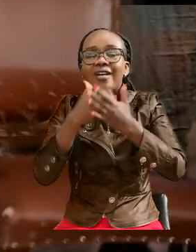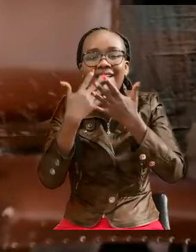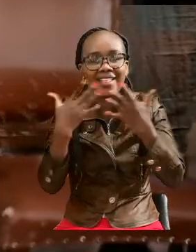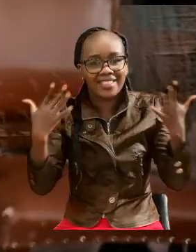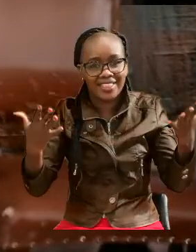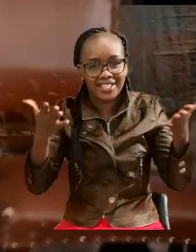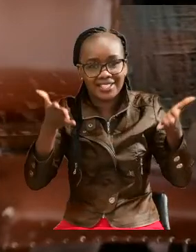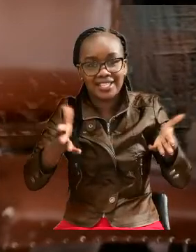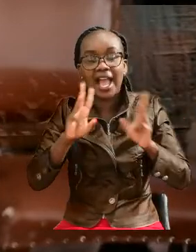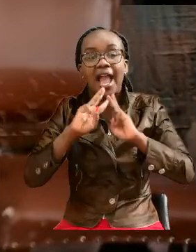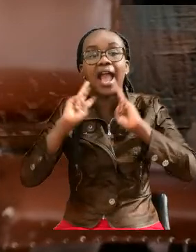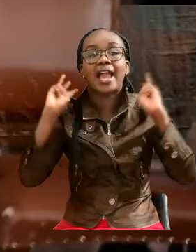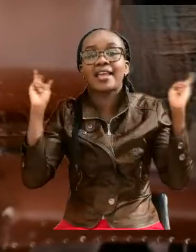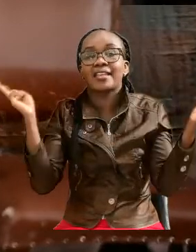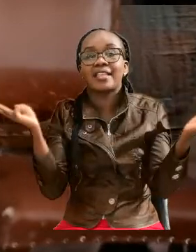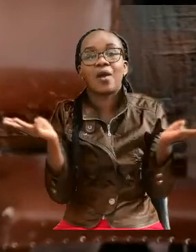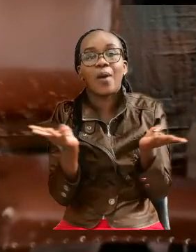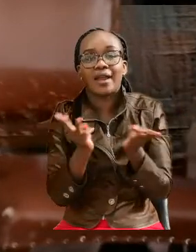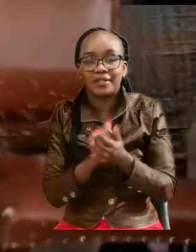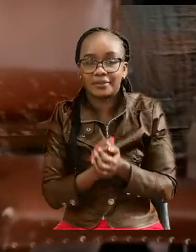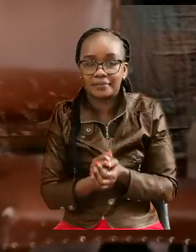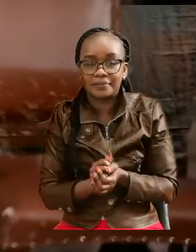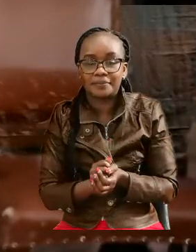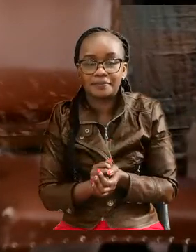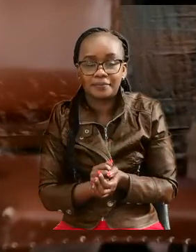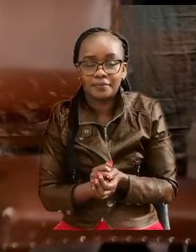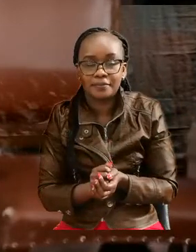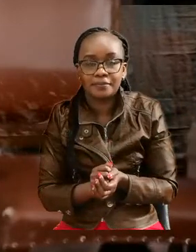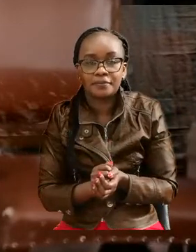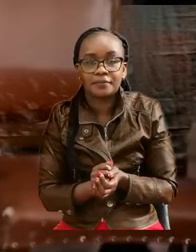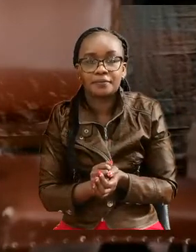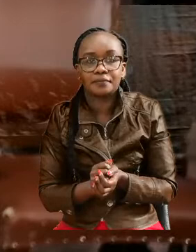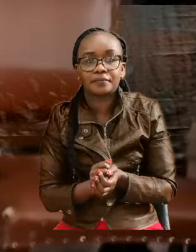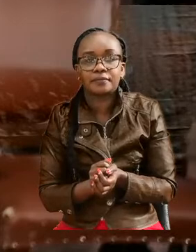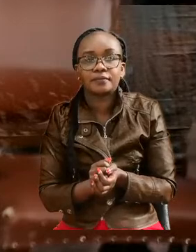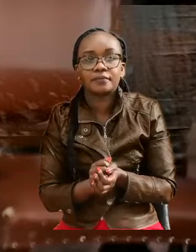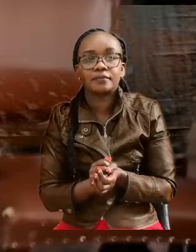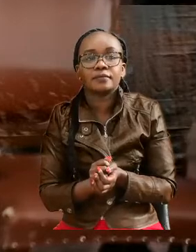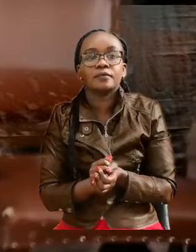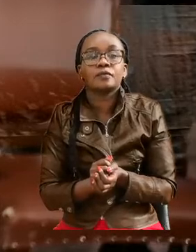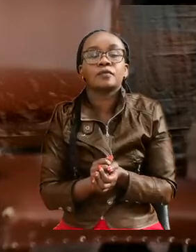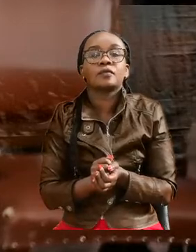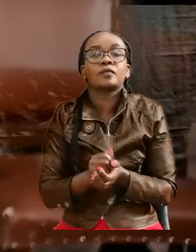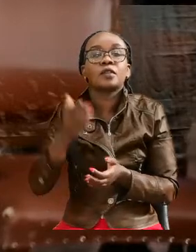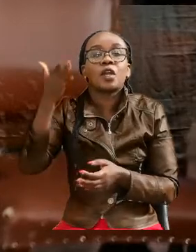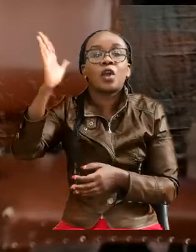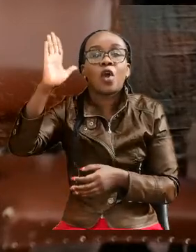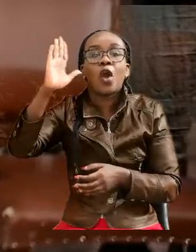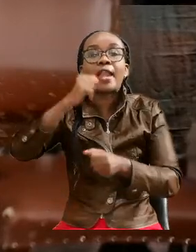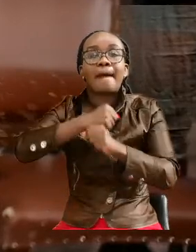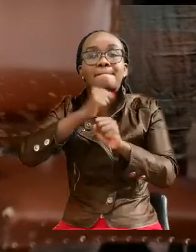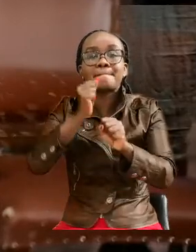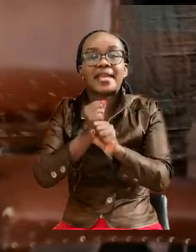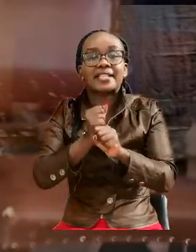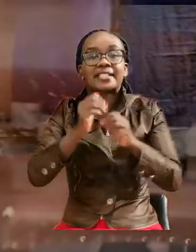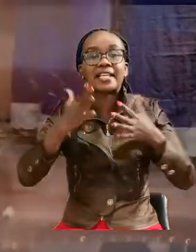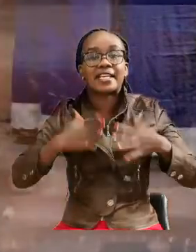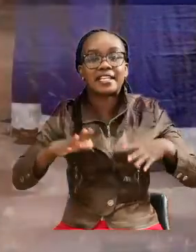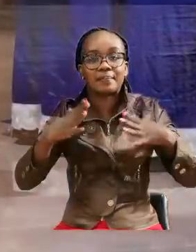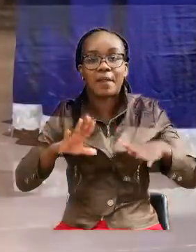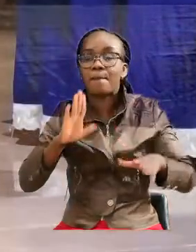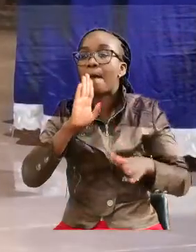in Isaiah chapter 6, verse 1 to 5. He likewise calls his people, be